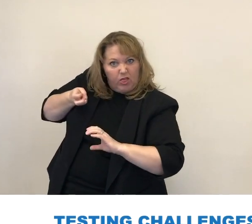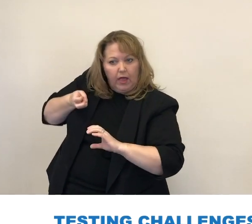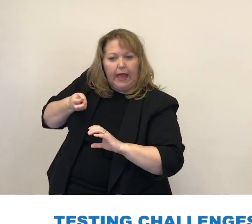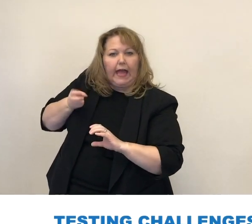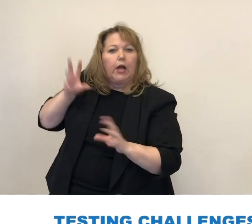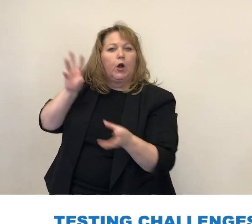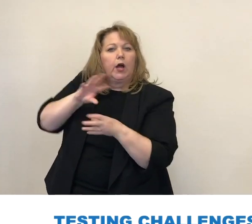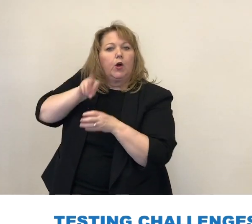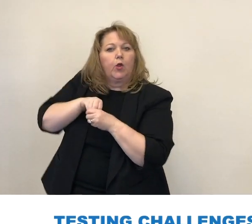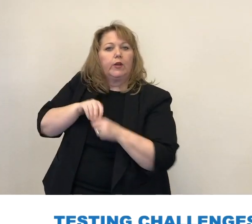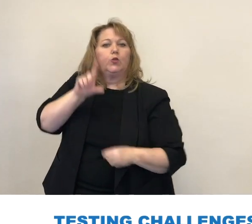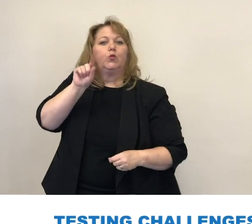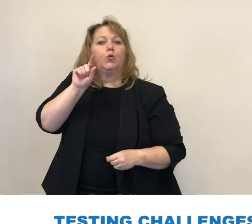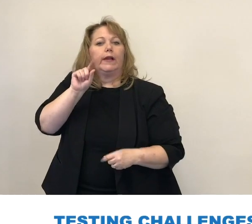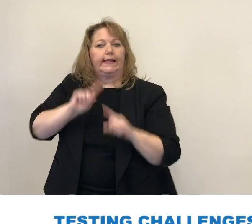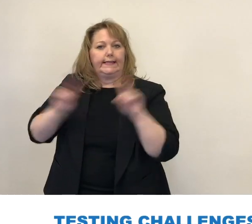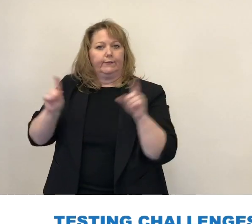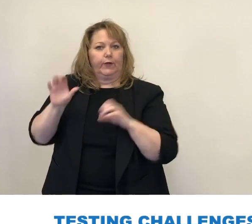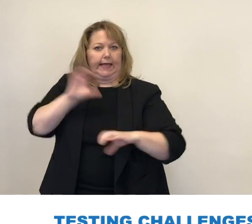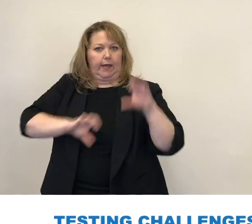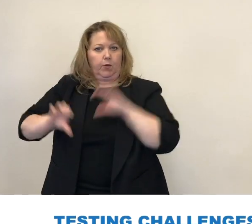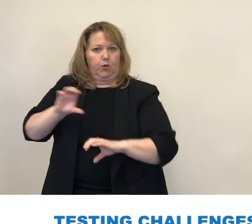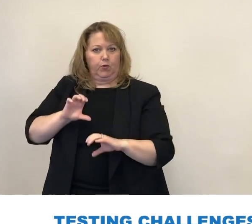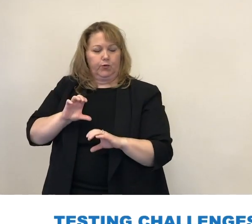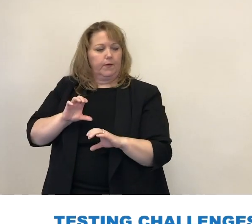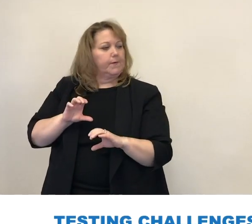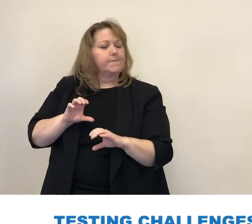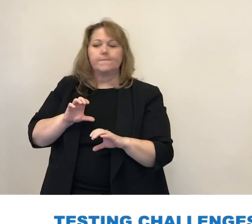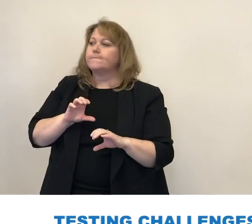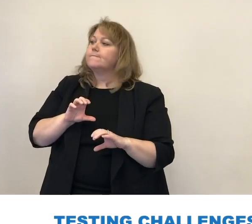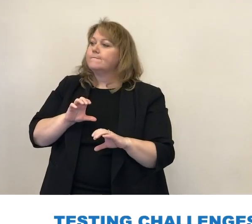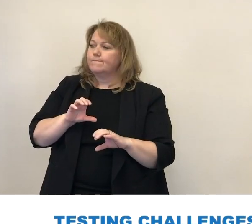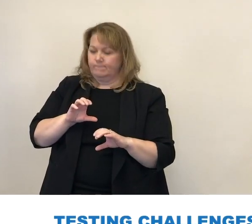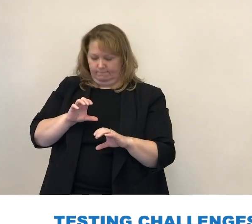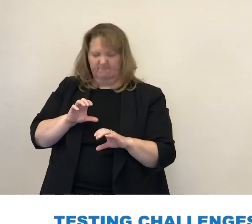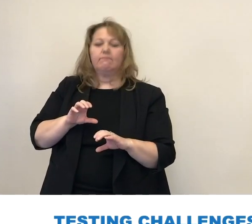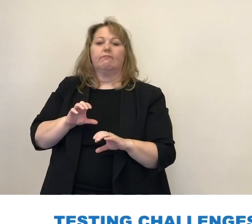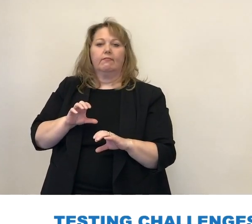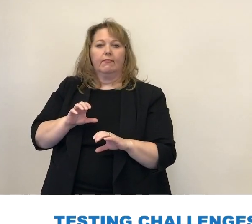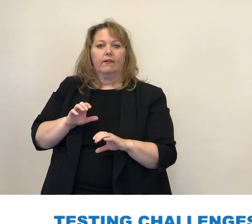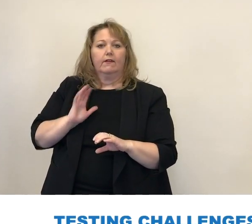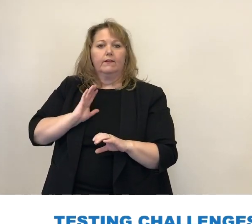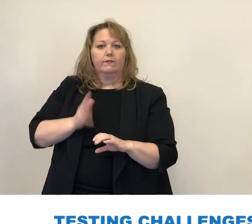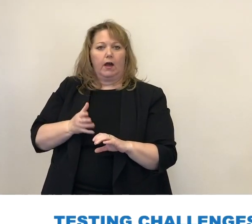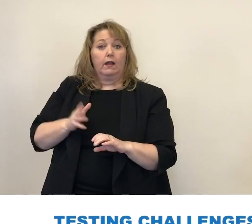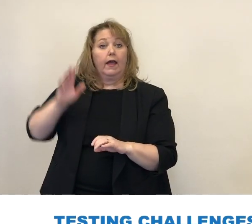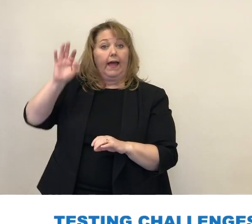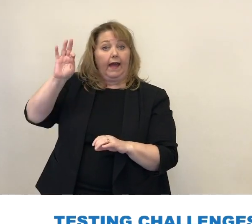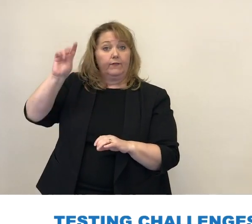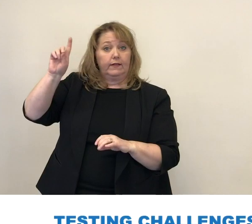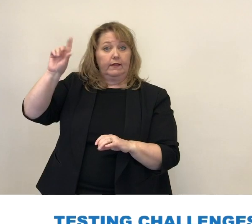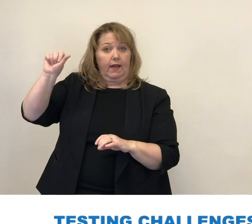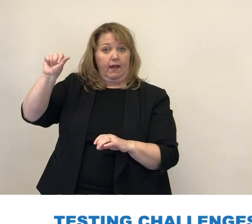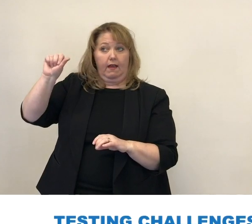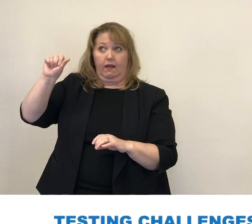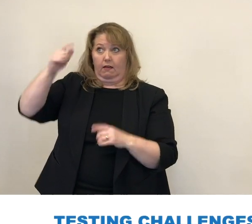to approve them. So one of the first things we did in Nevada was to take advantage of an offer that the FDA made for regulatory relief. And they said,